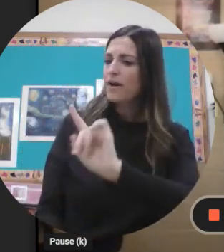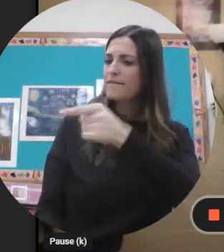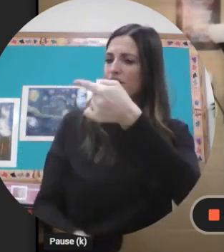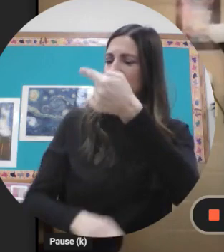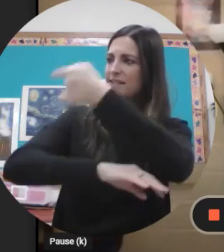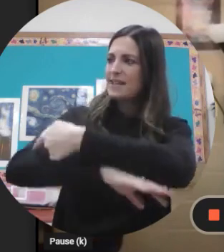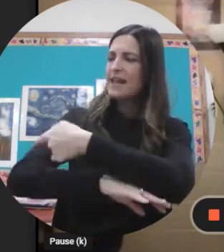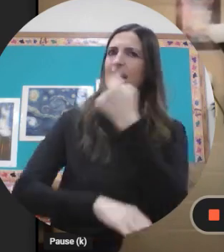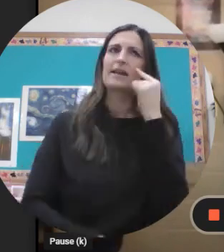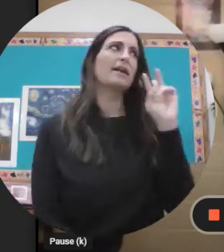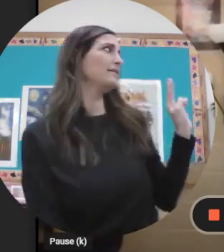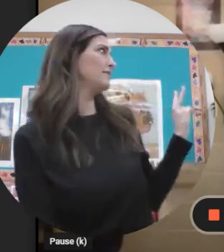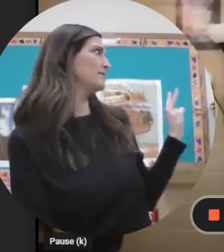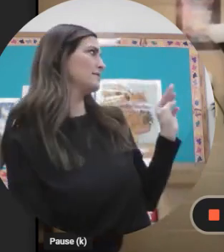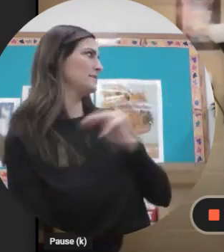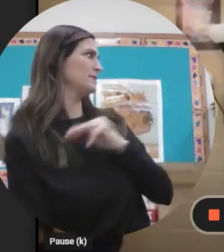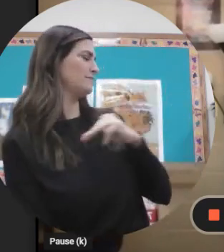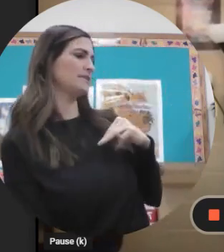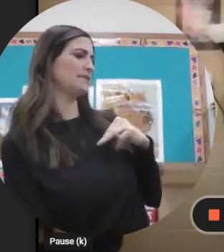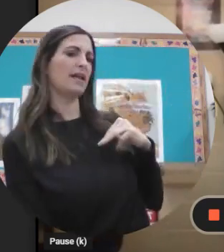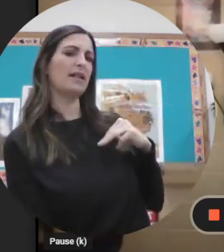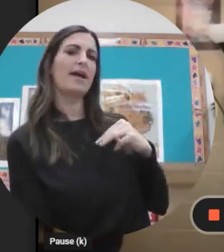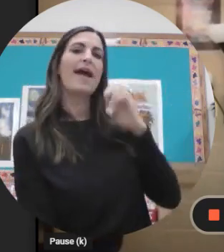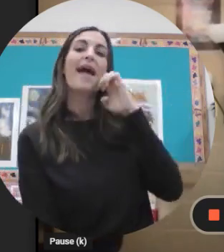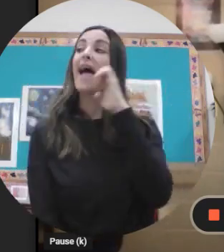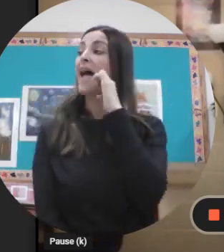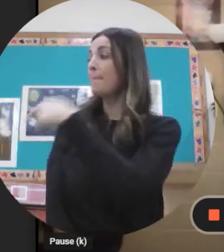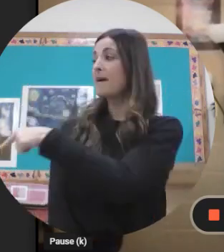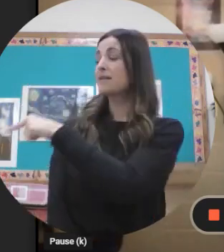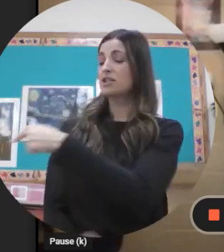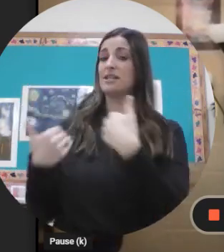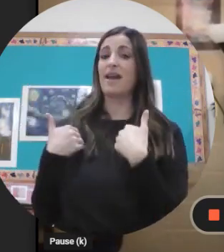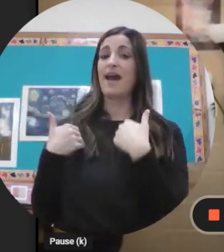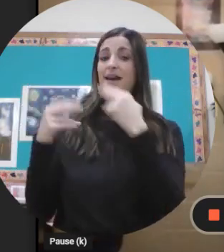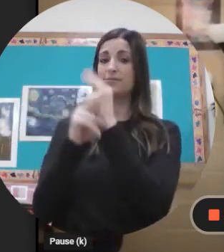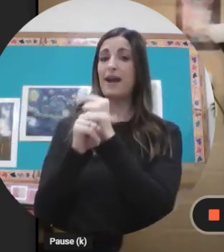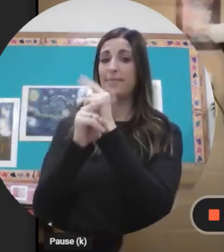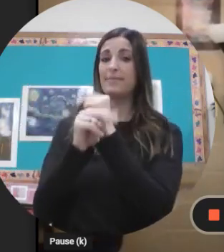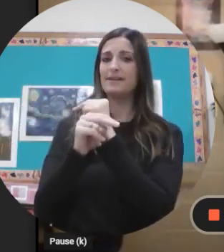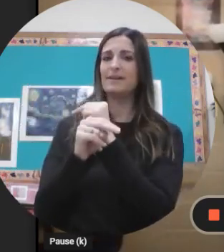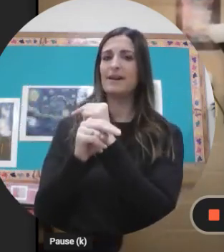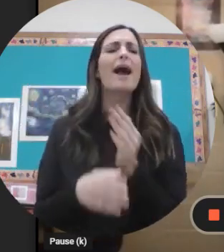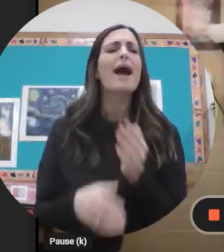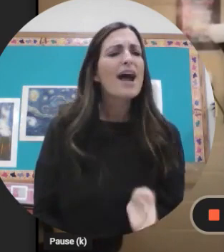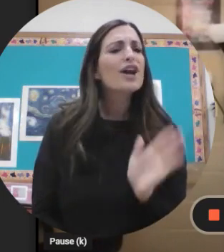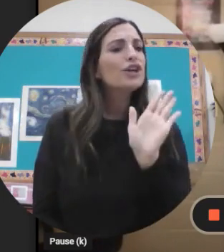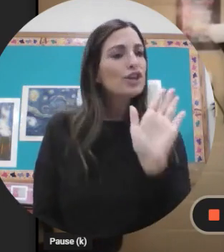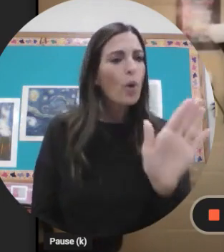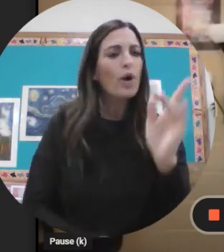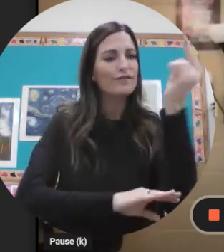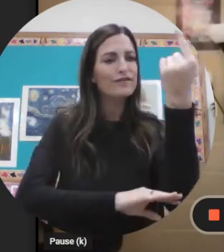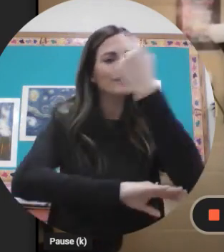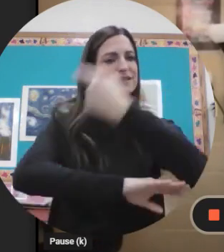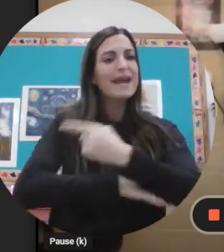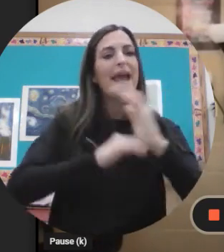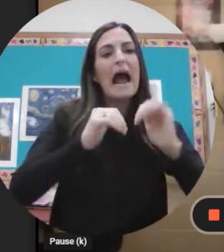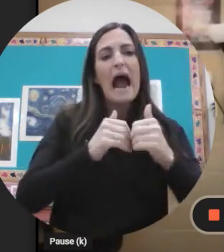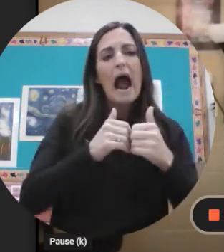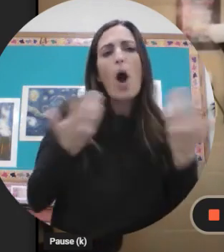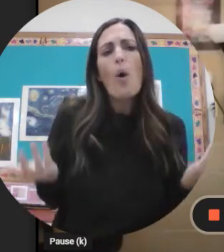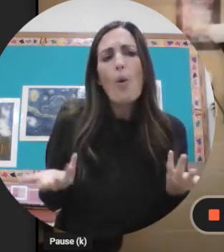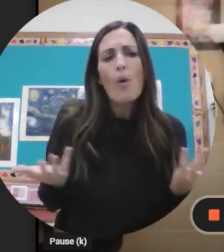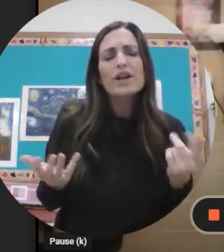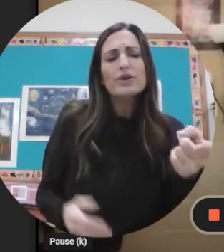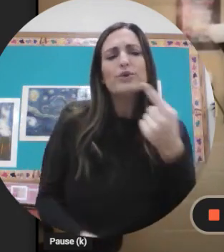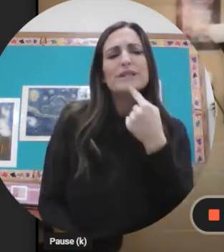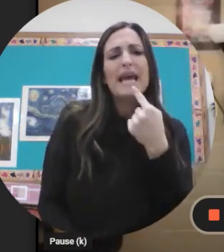Martell behind me. "Emma has a rabbit," Jack replied. "I asked how your first day has been, Jack," she said. "What do you